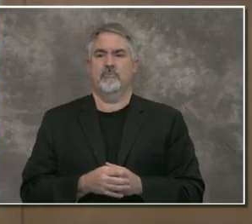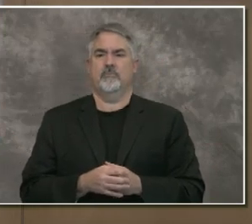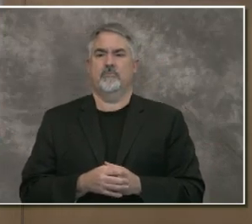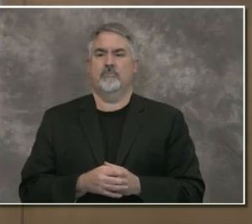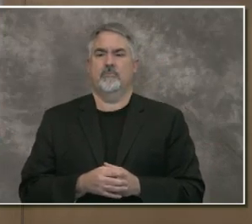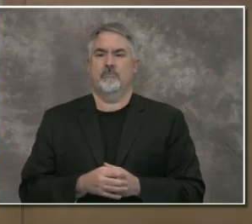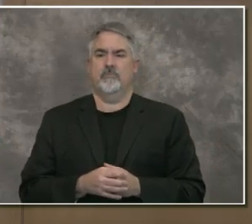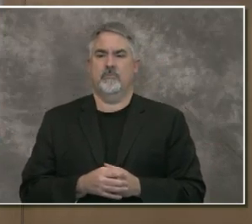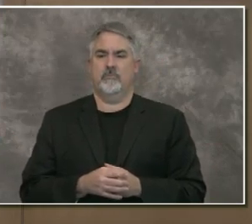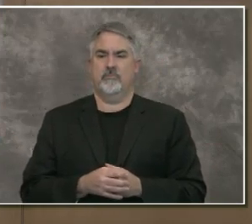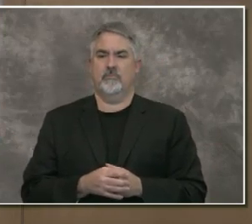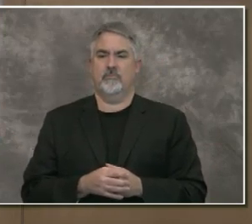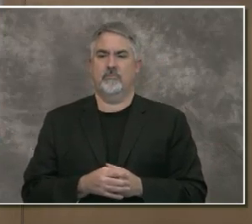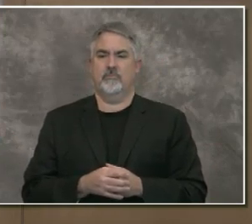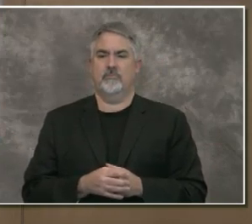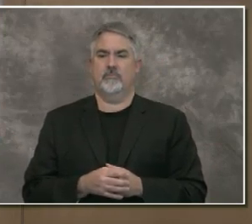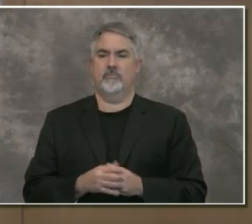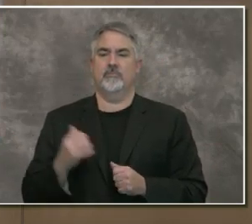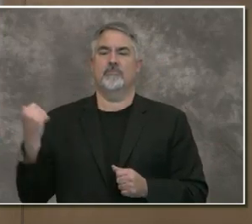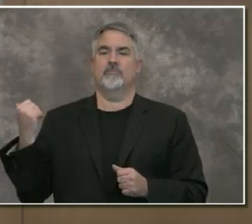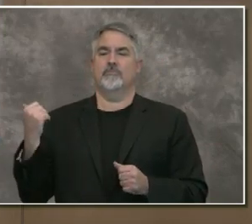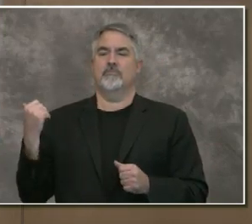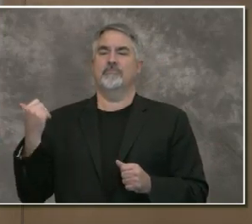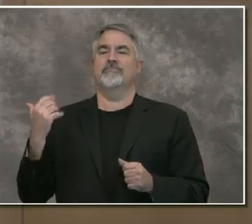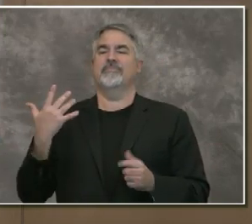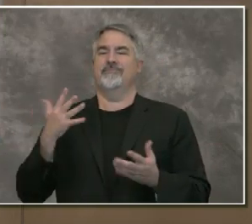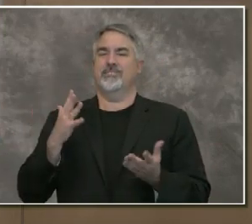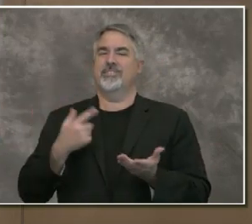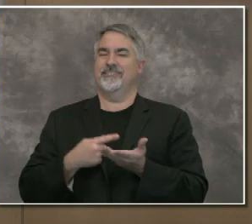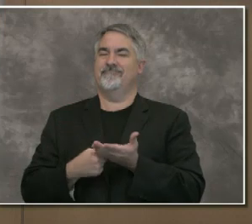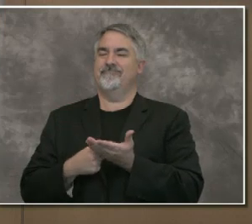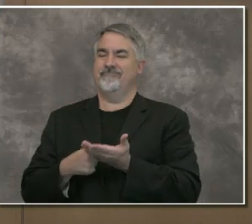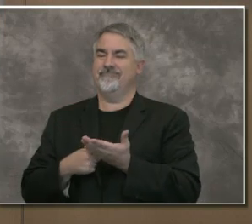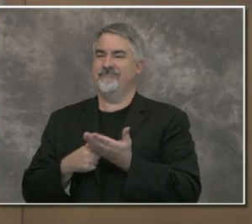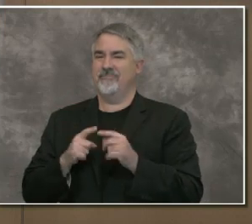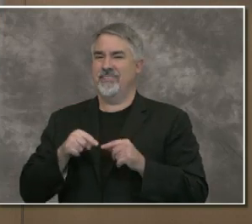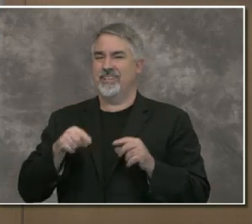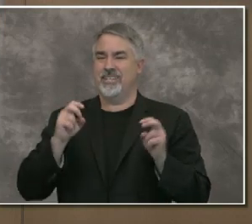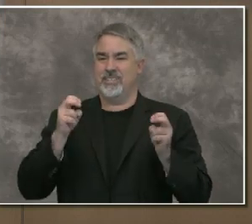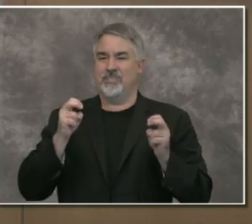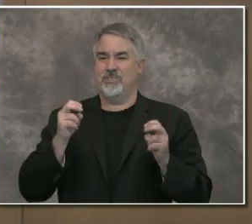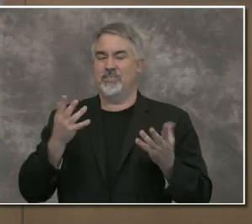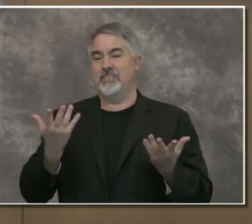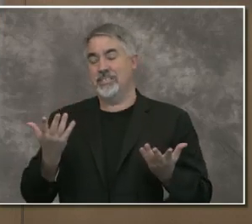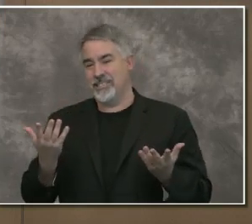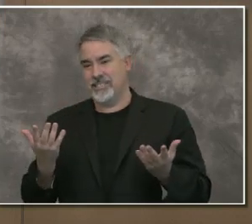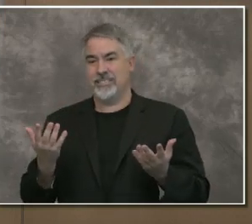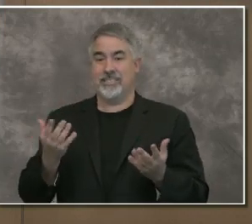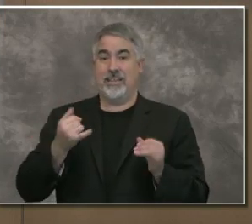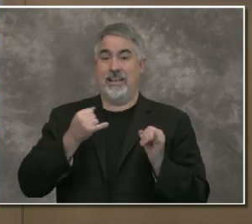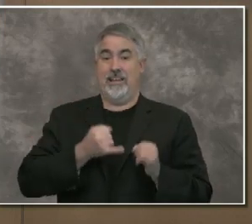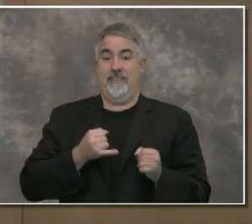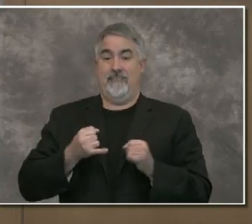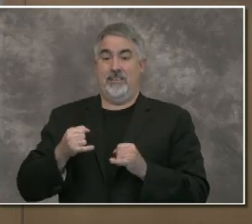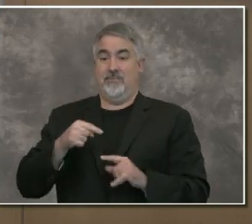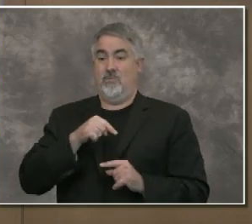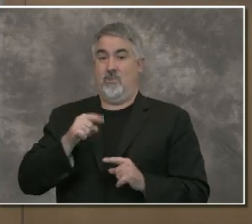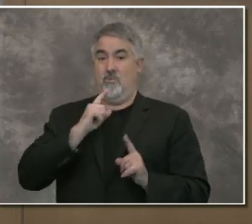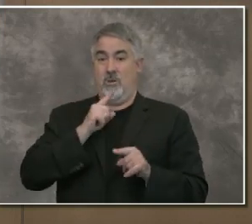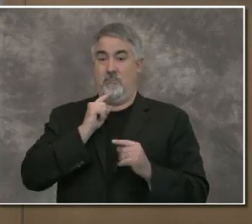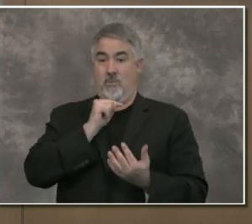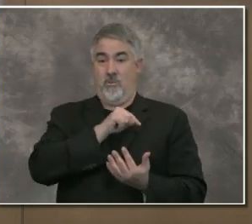I think this has been addressed before, but let me say that individual case reports come to us on something